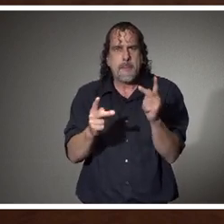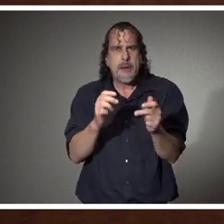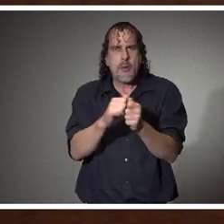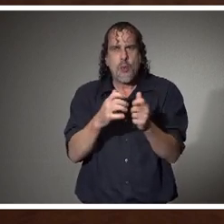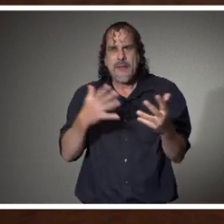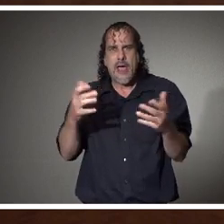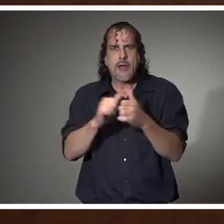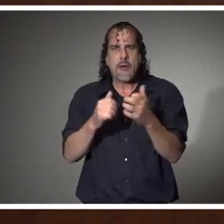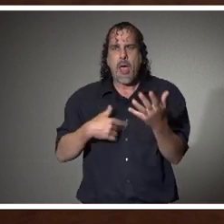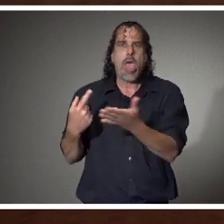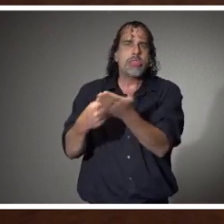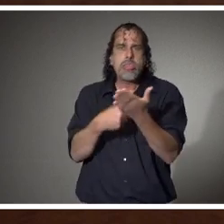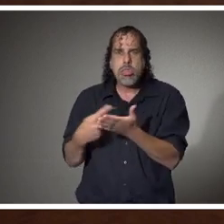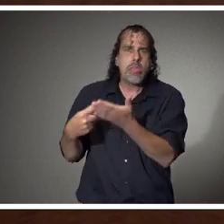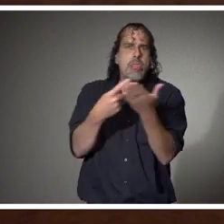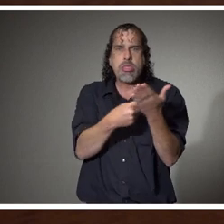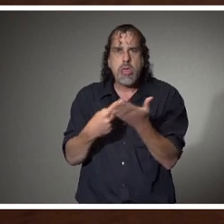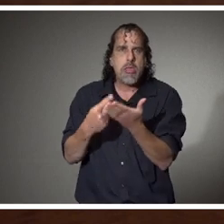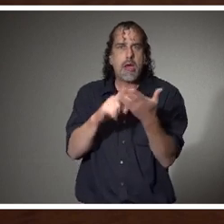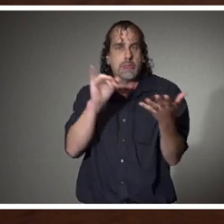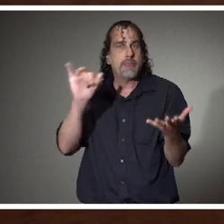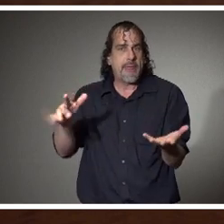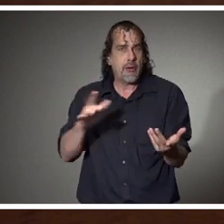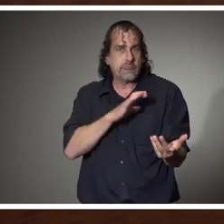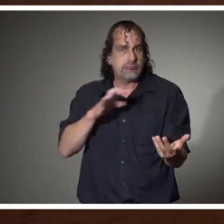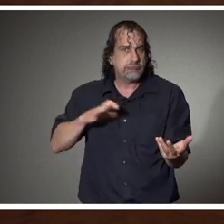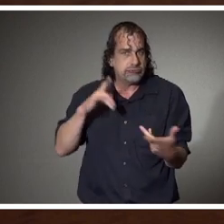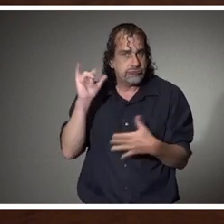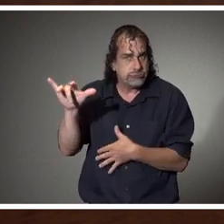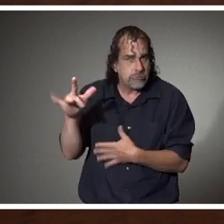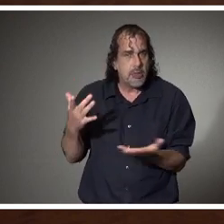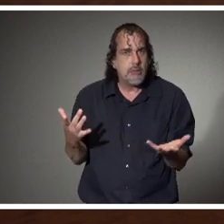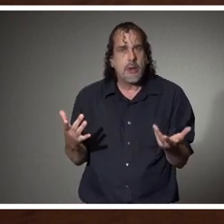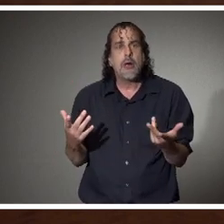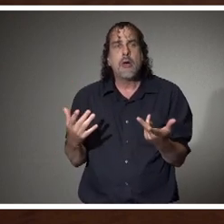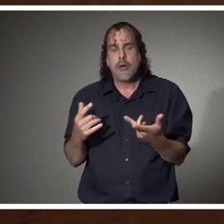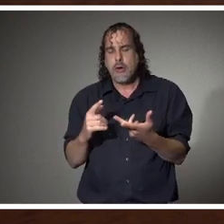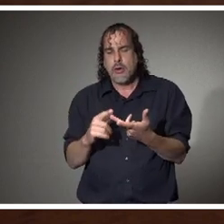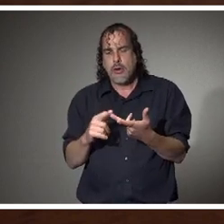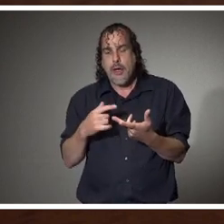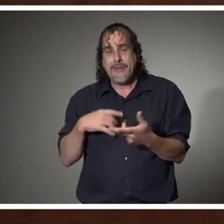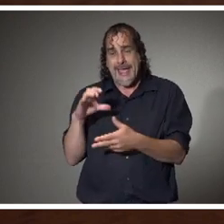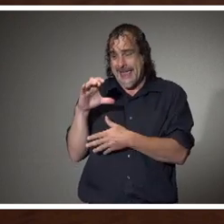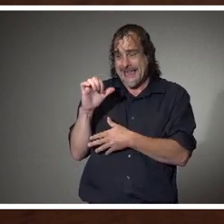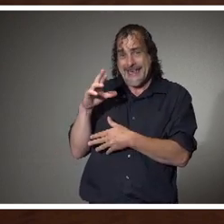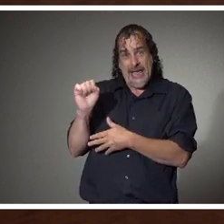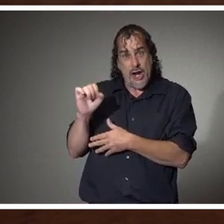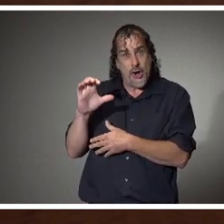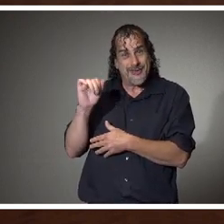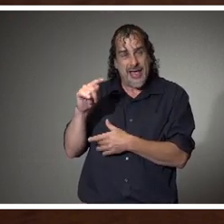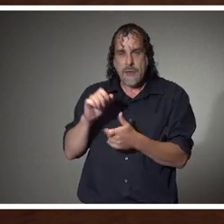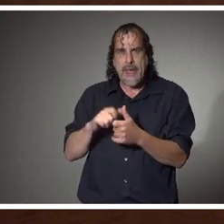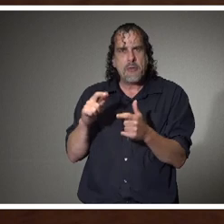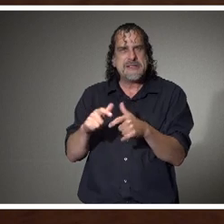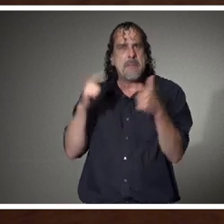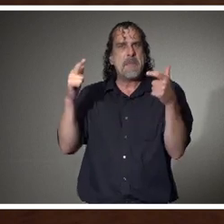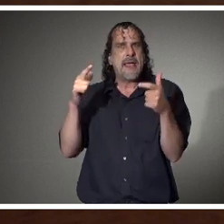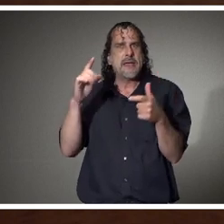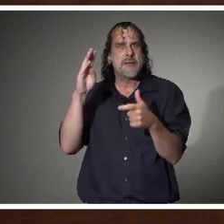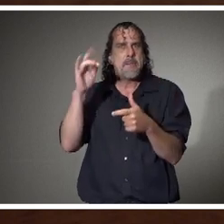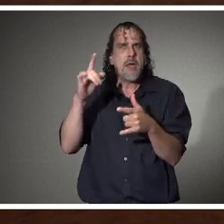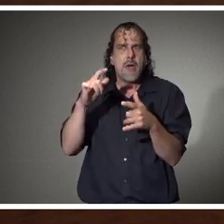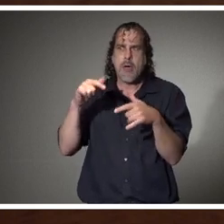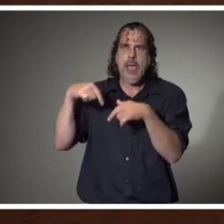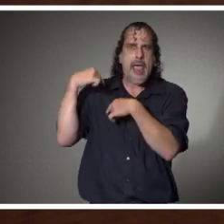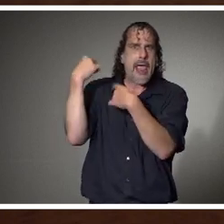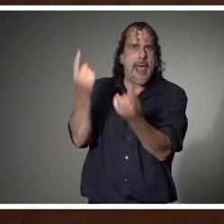bureaucracy and red tape. The CARES Act was the largest bill ever passed by the United States